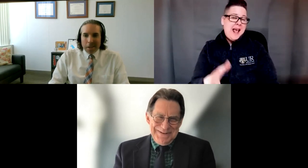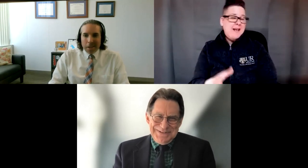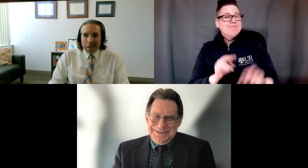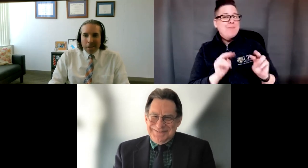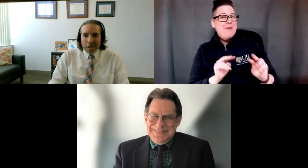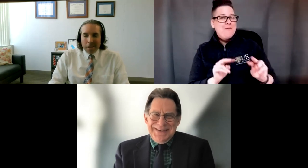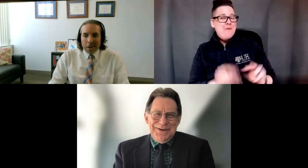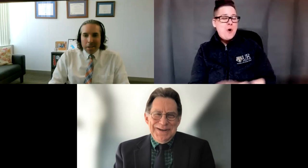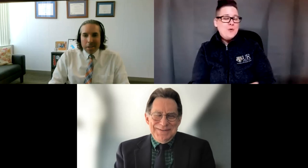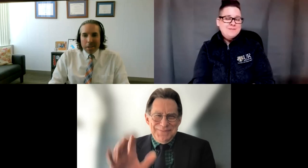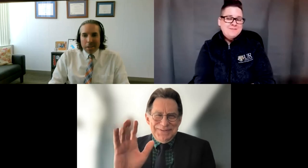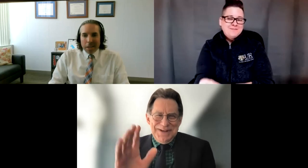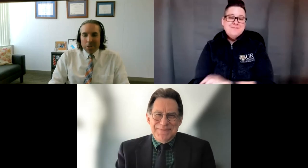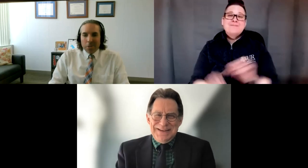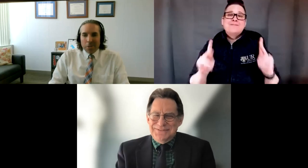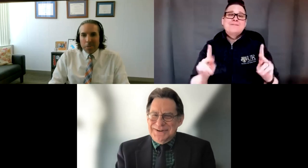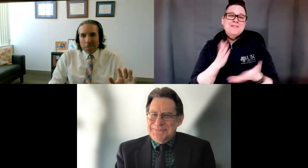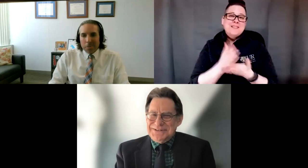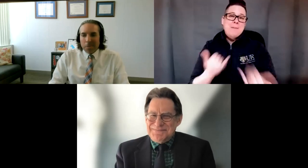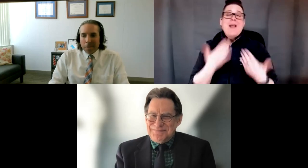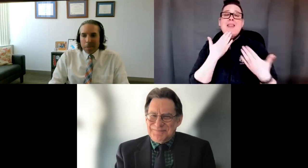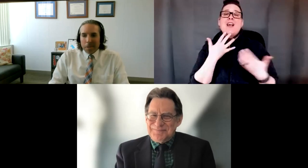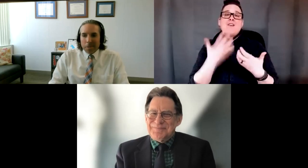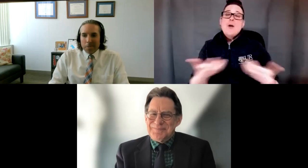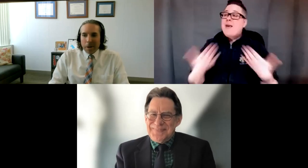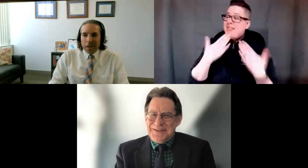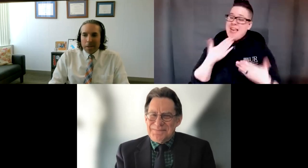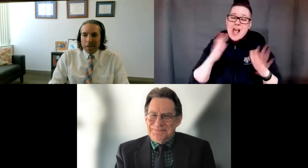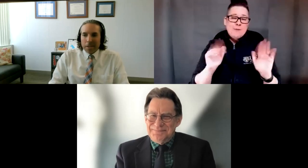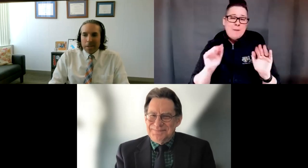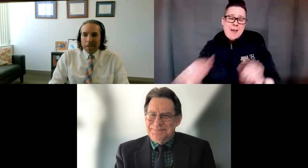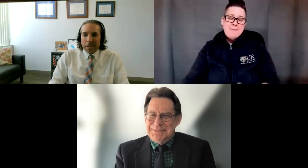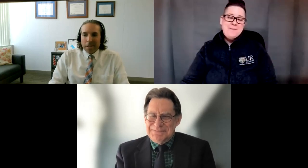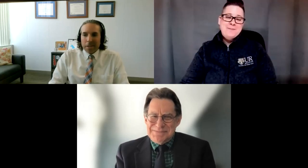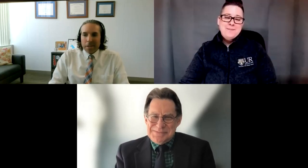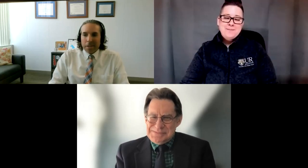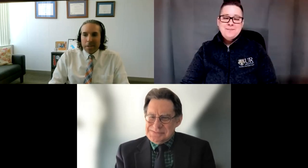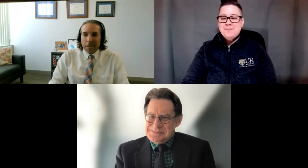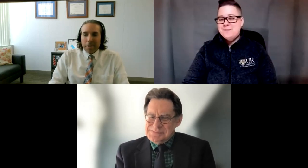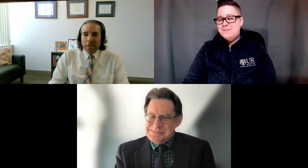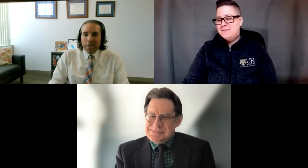the opportunity. Thank you. Thank you very much. Bye-bye. Bye-bye.